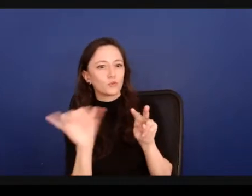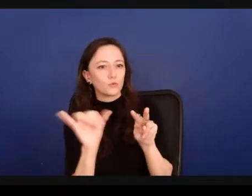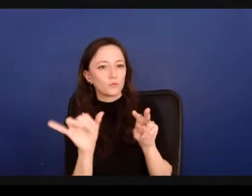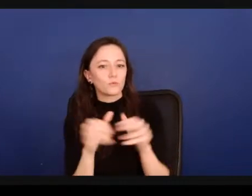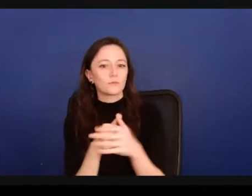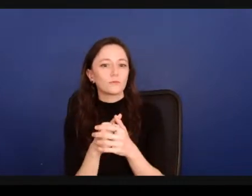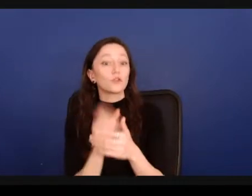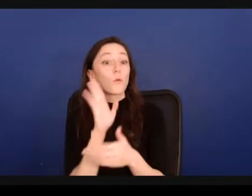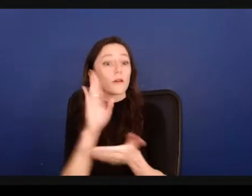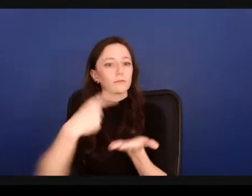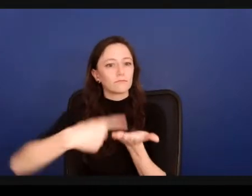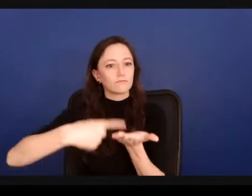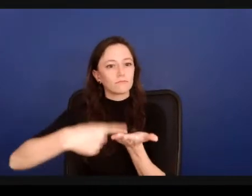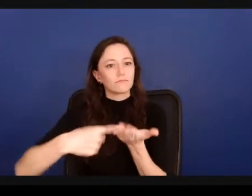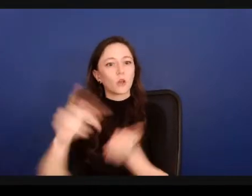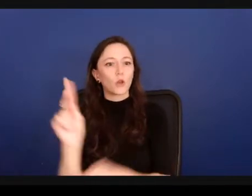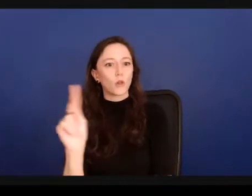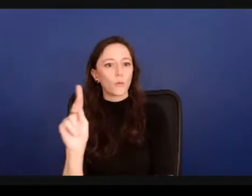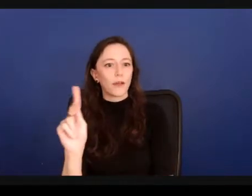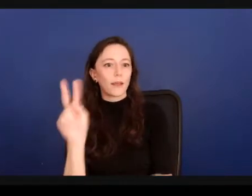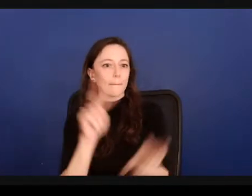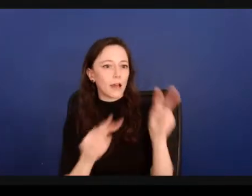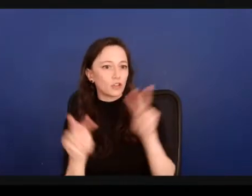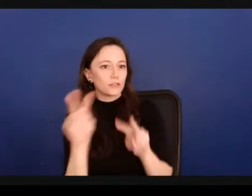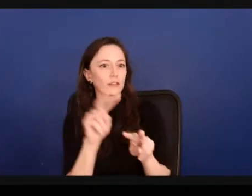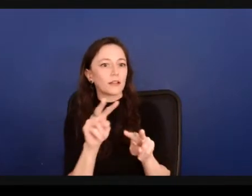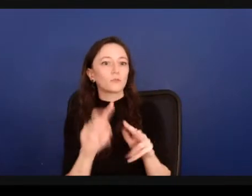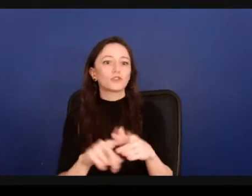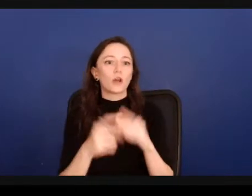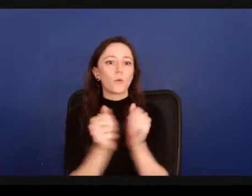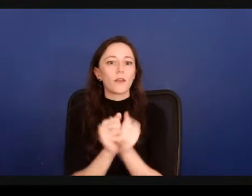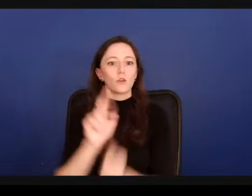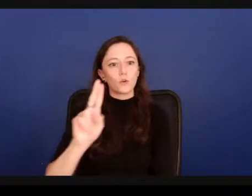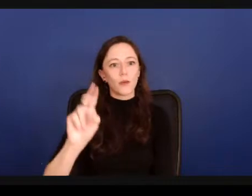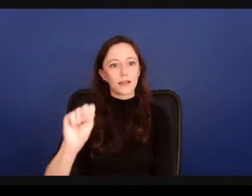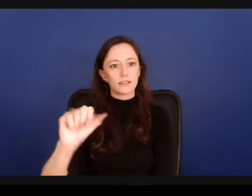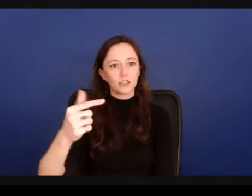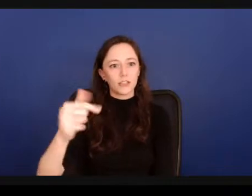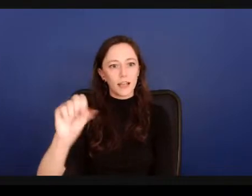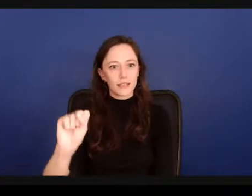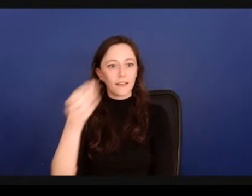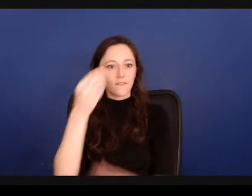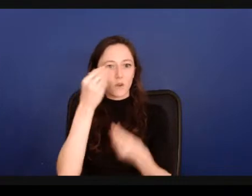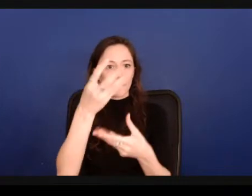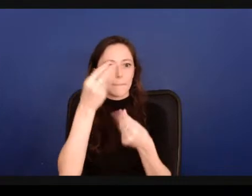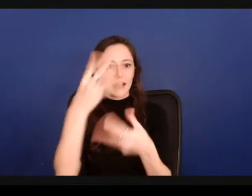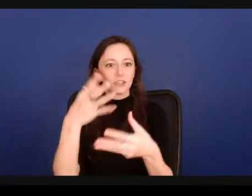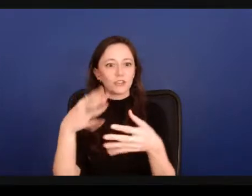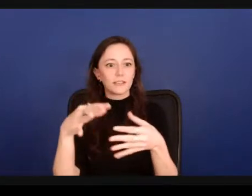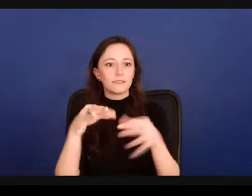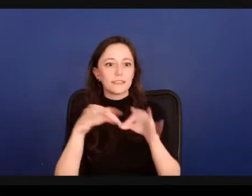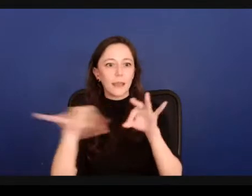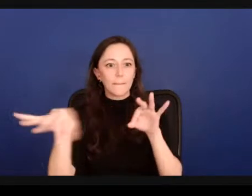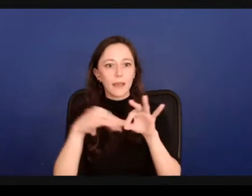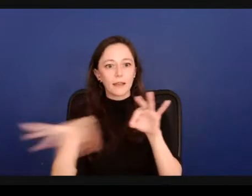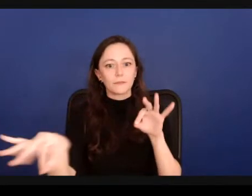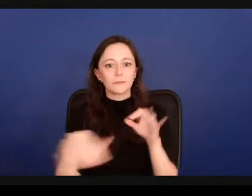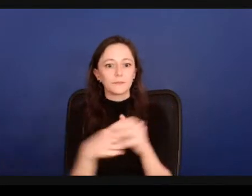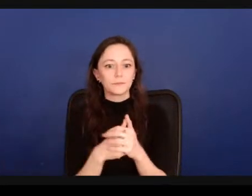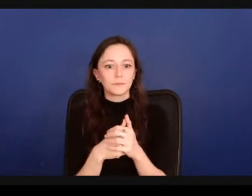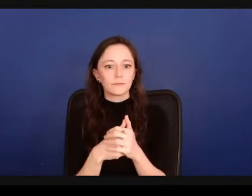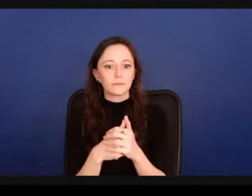Kilauea monitoring. And we'll start with the USGS information statement on summit unrest that they released on December